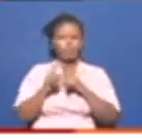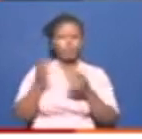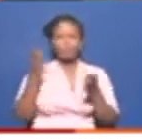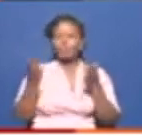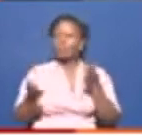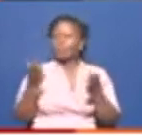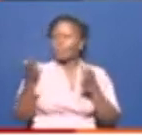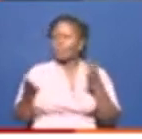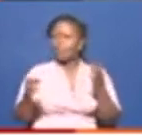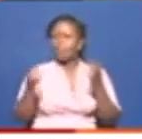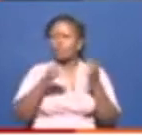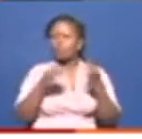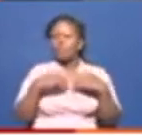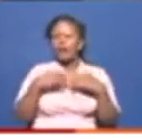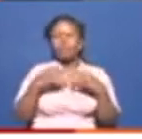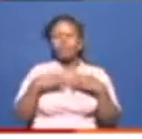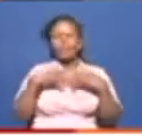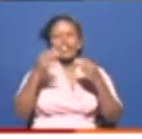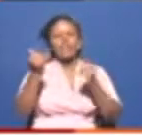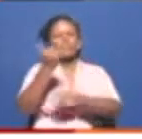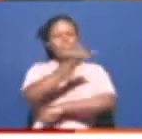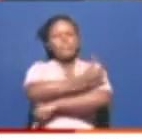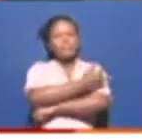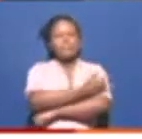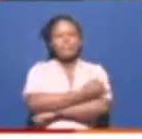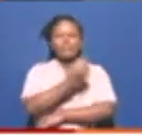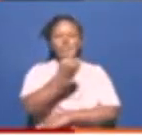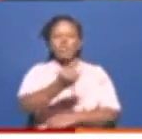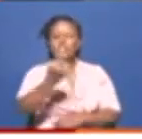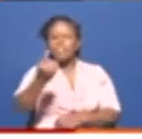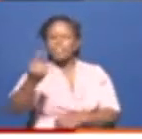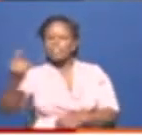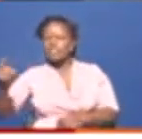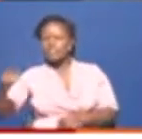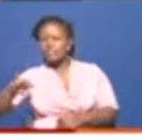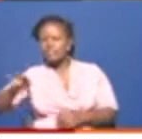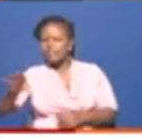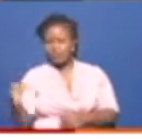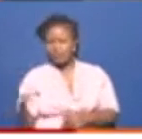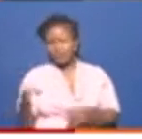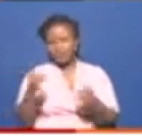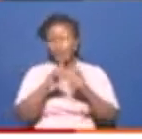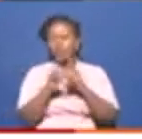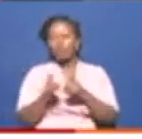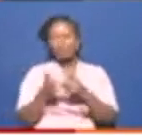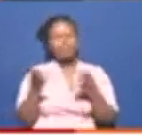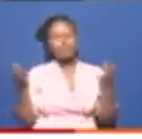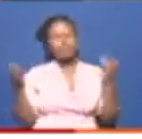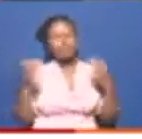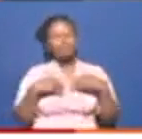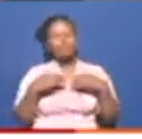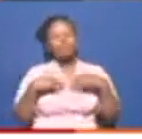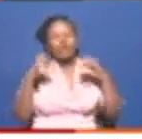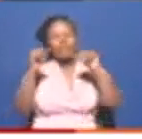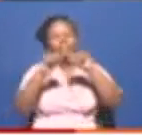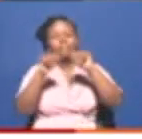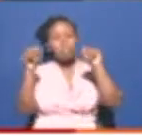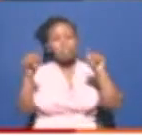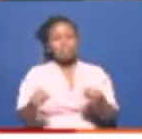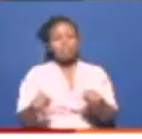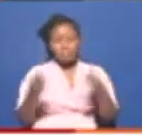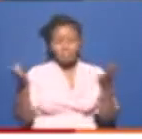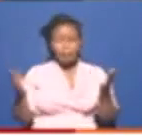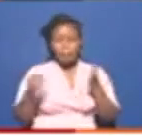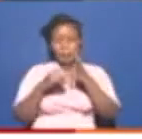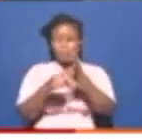health institutions in each and every county? Can we have a blended system? I'm talking a practical example. A company like